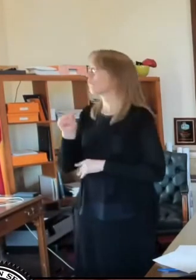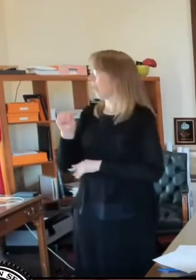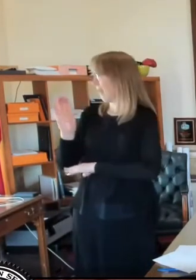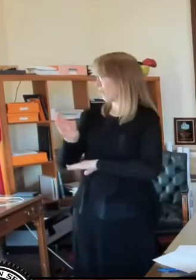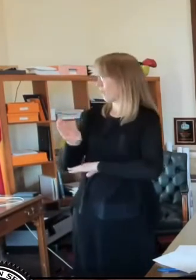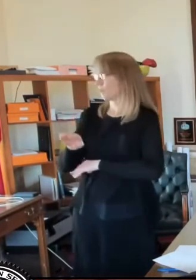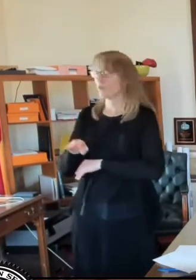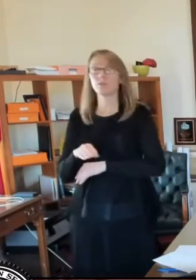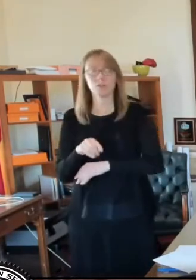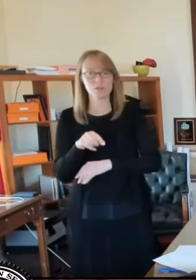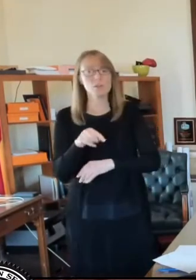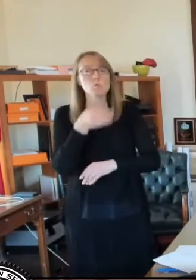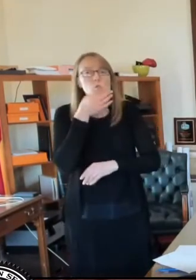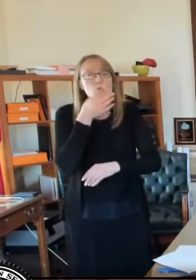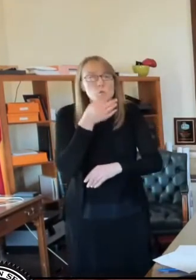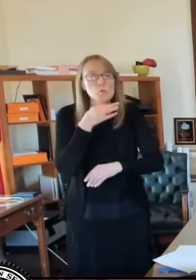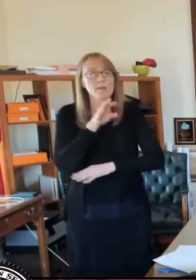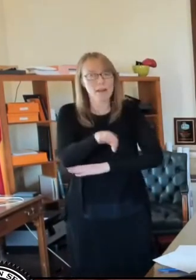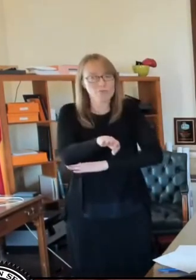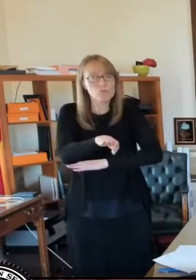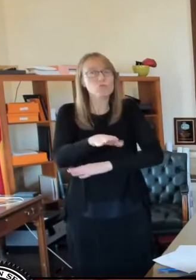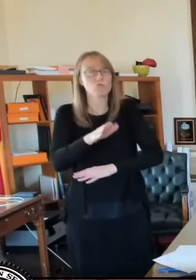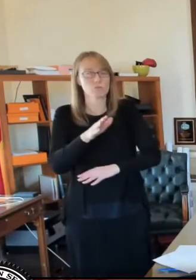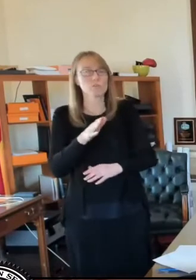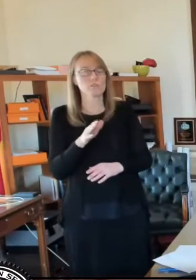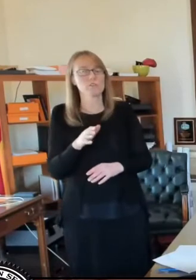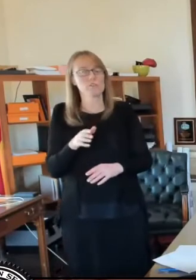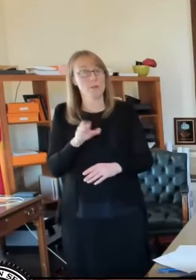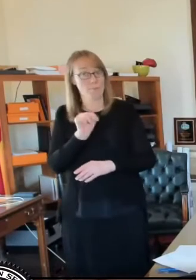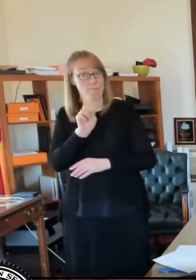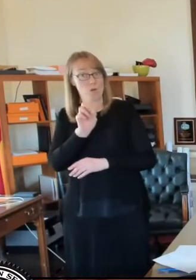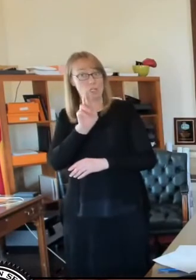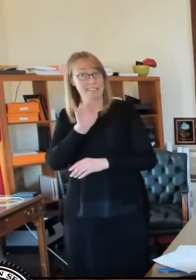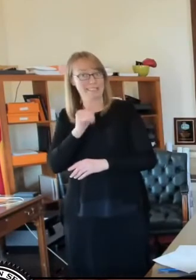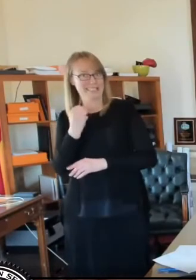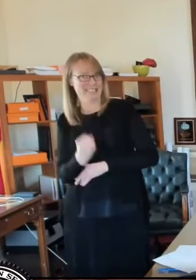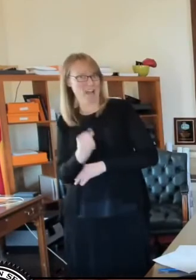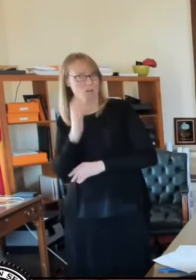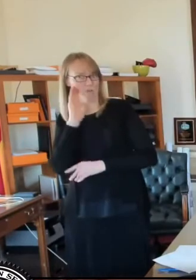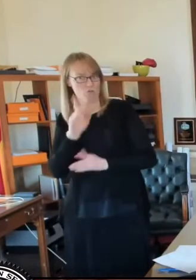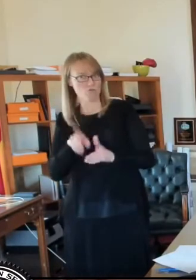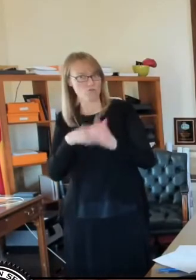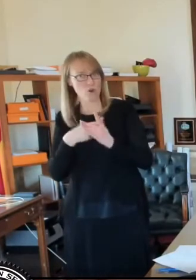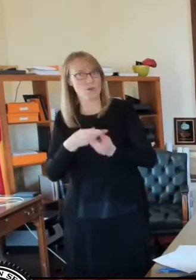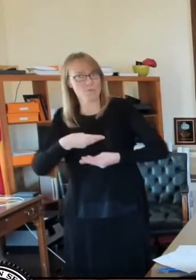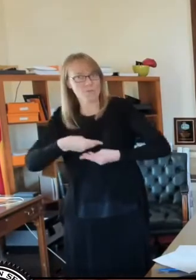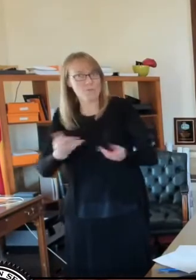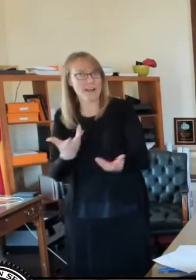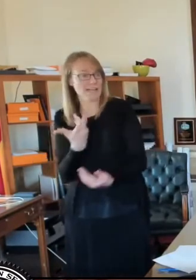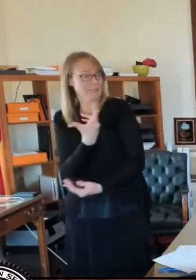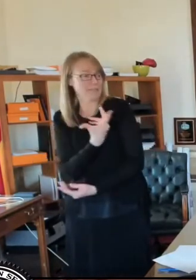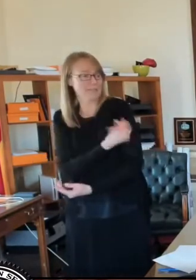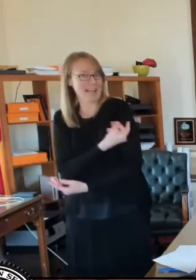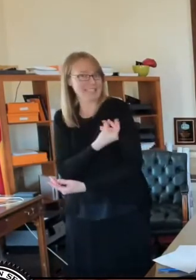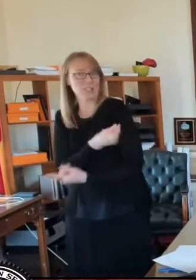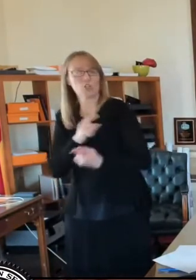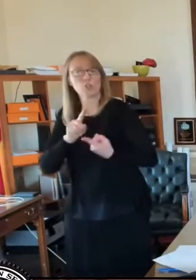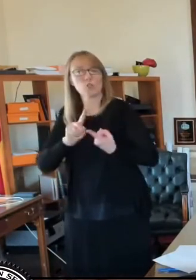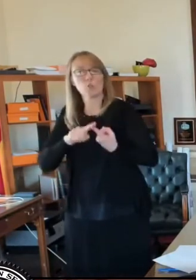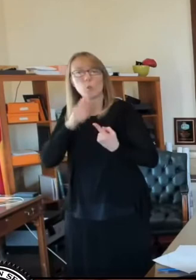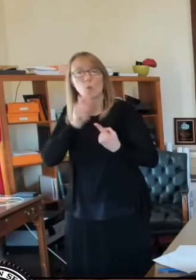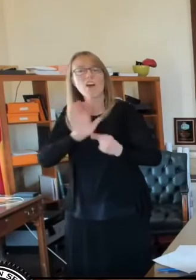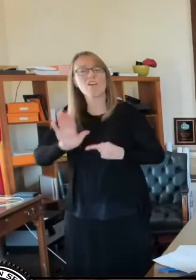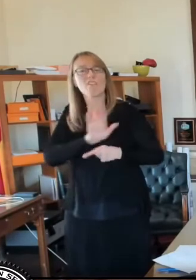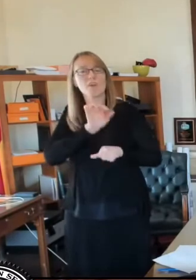afternoon, soon, very soon, to their employees, and all the hospitals will begin doing it, you know, today, tomorrow, the next